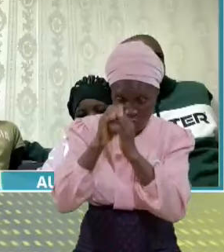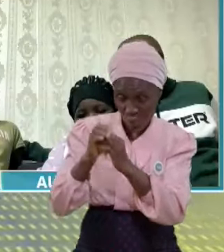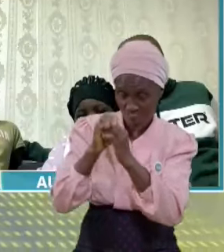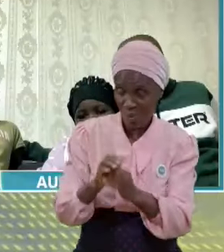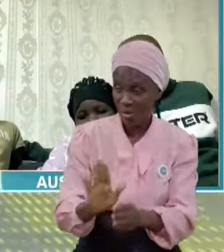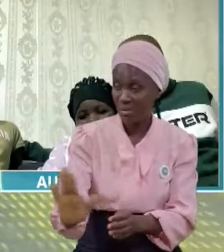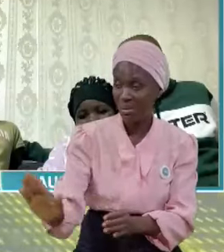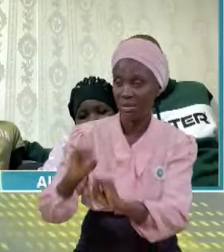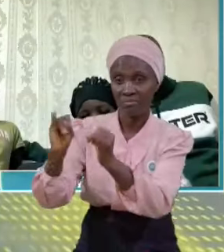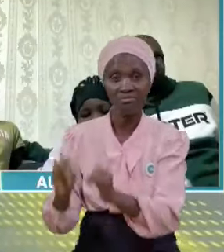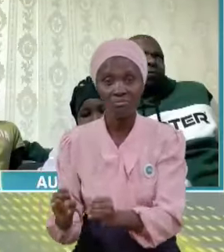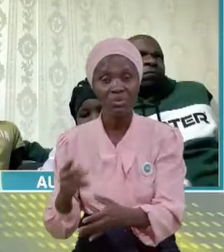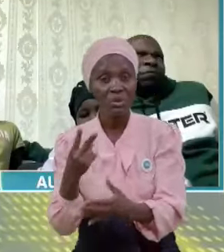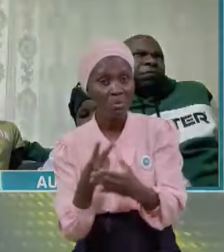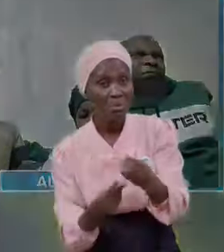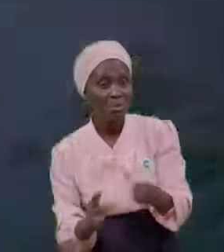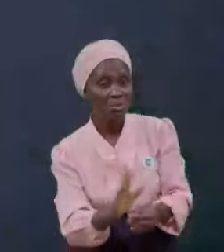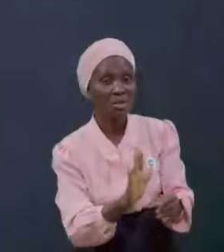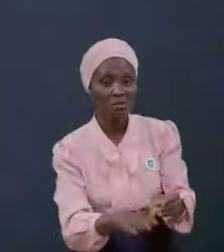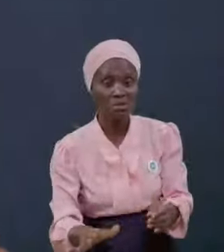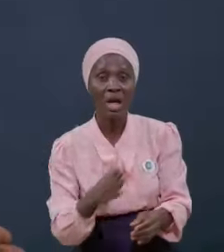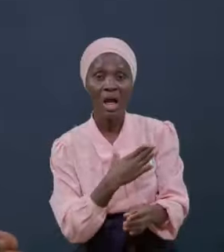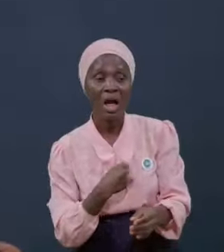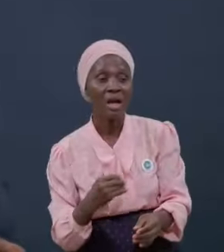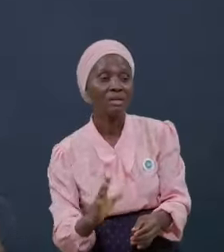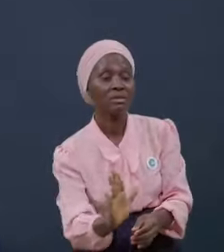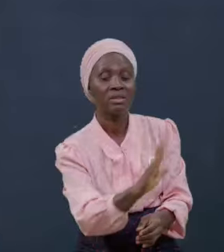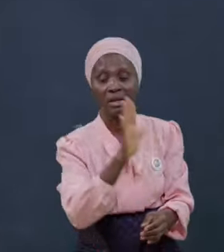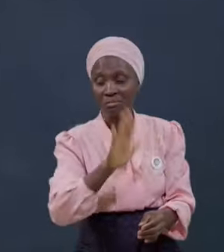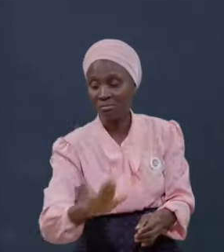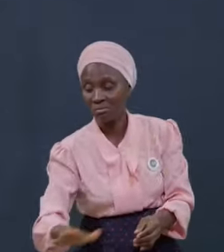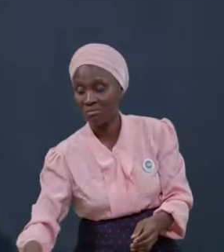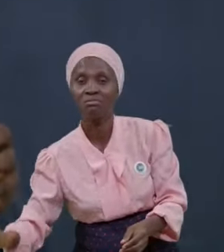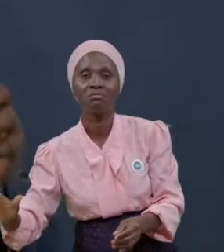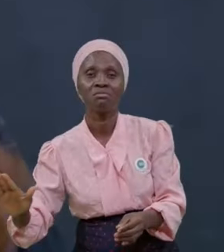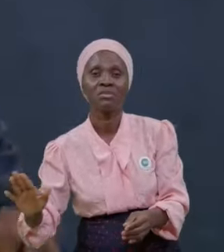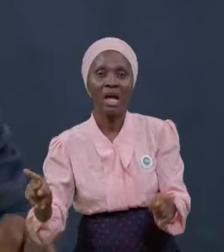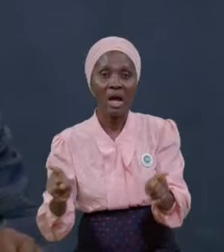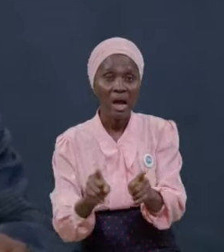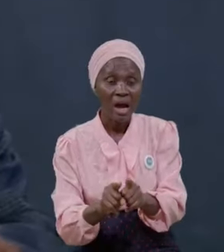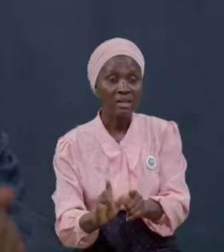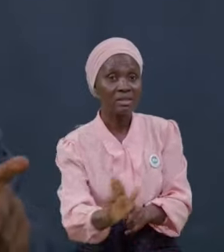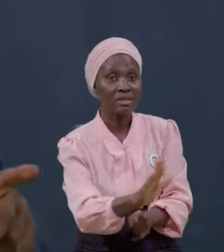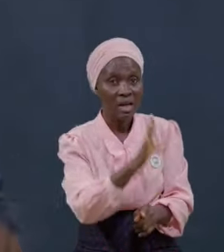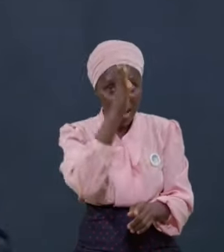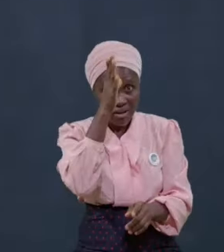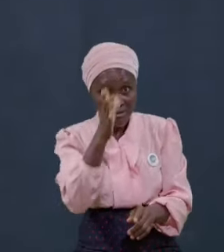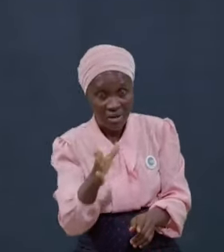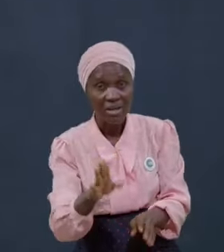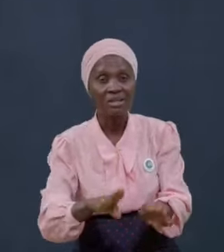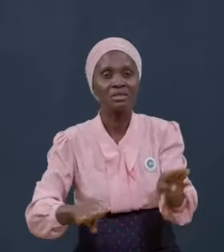children's children. As did their fathers, so do they, look at